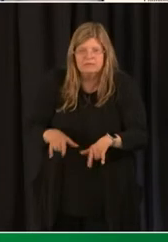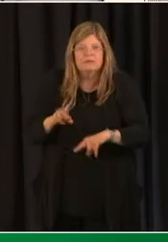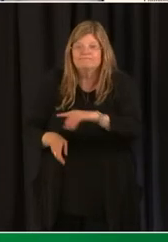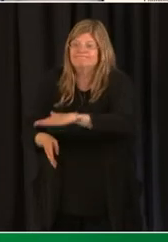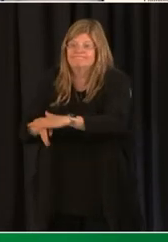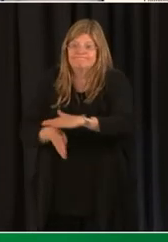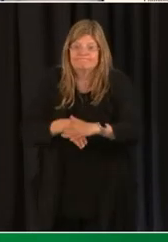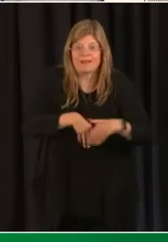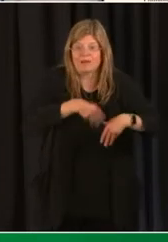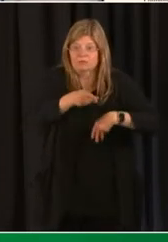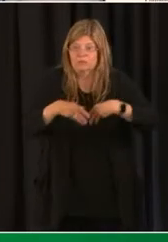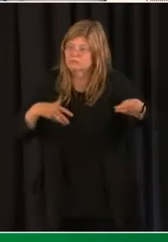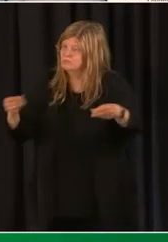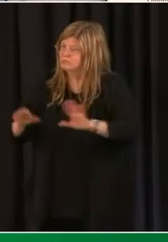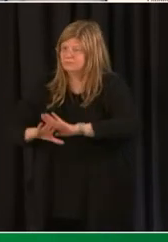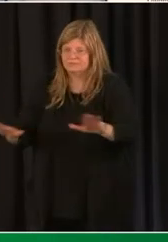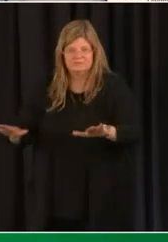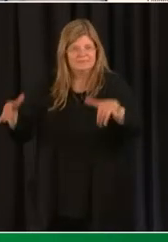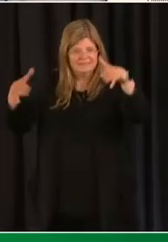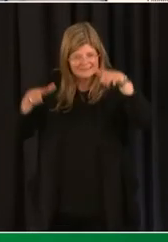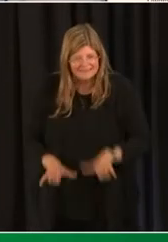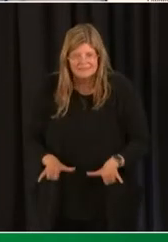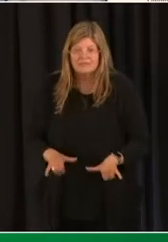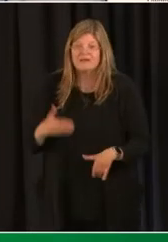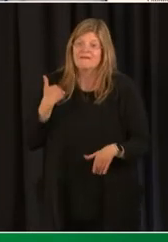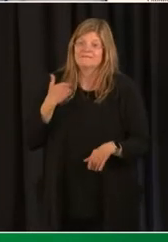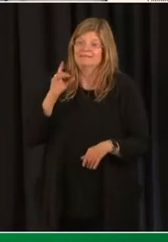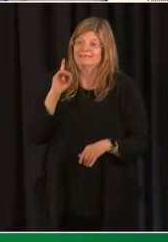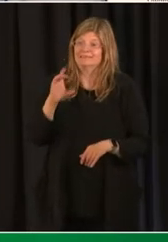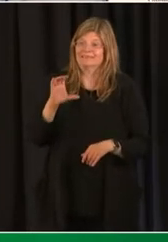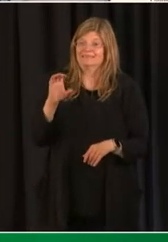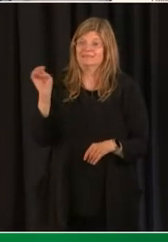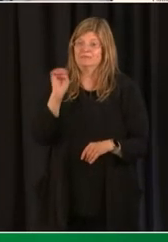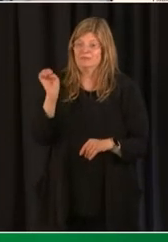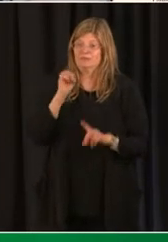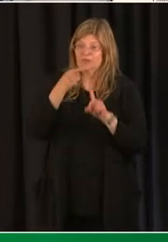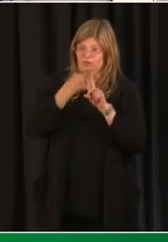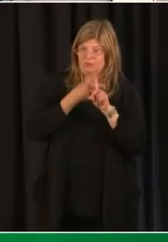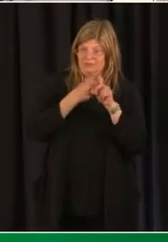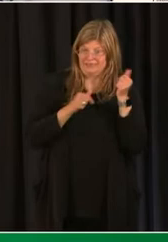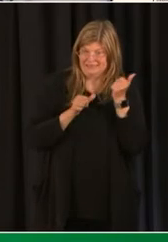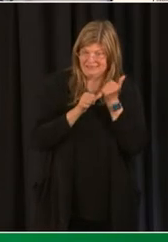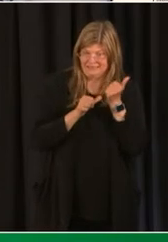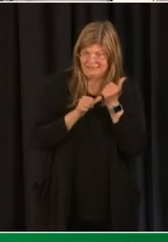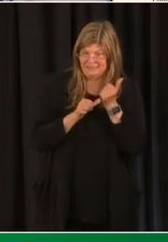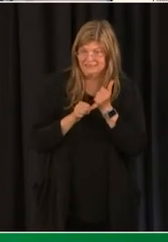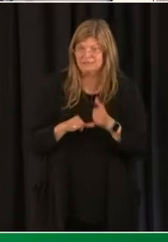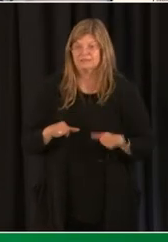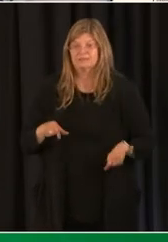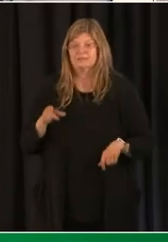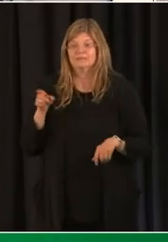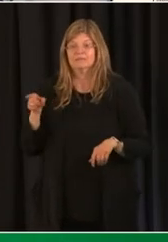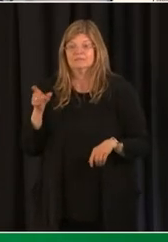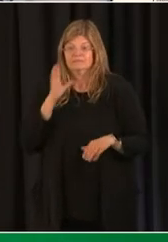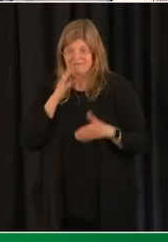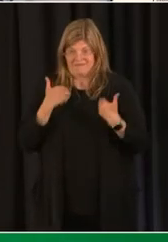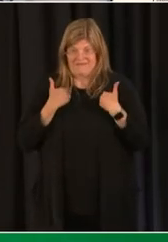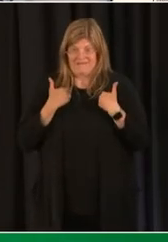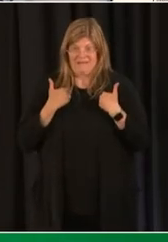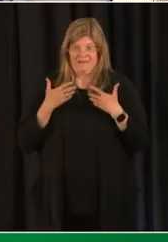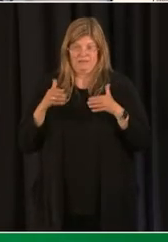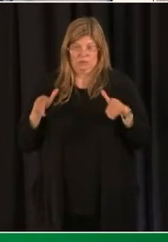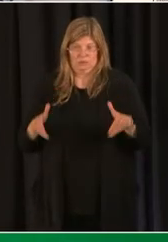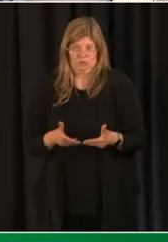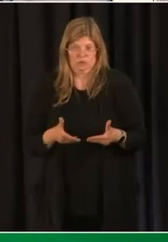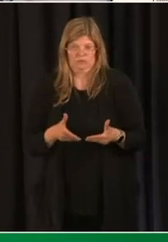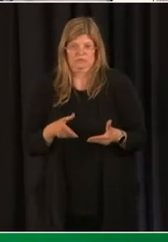passed the Emergency Rental Assistance Reform Temporary Amendment Act of 2020, which I introduced with